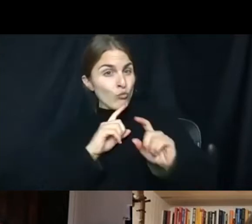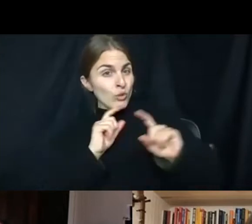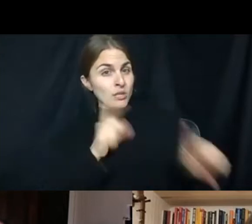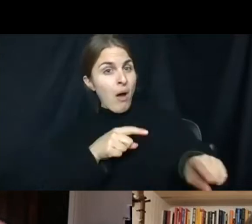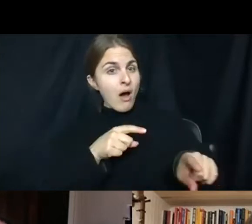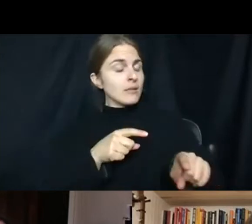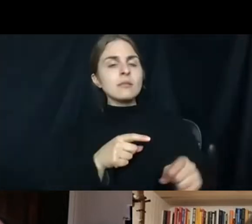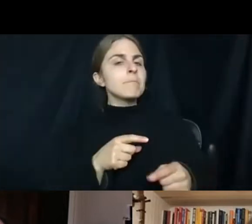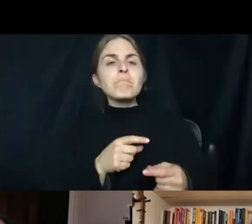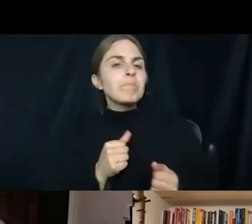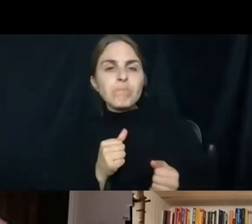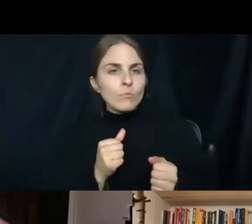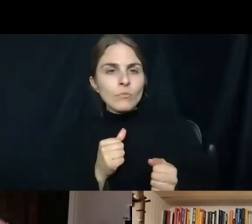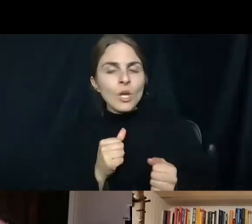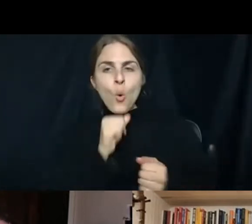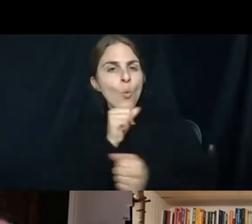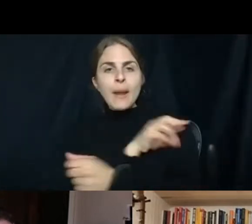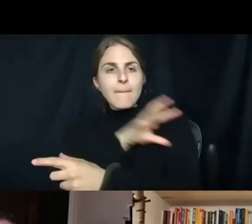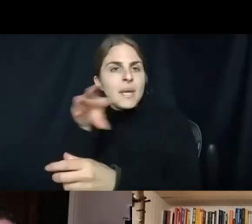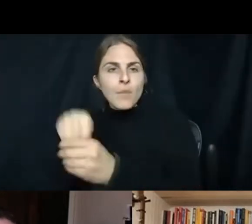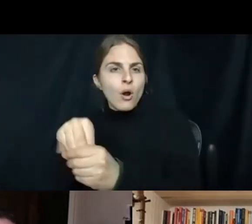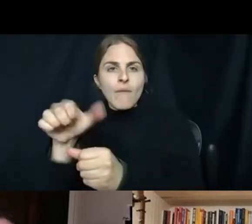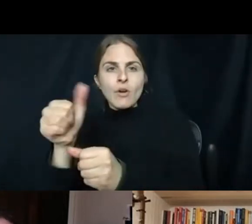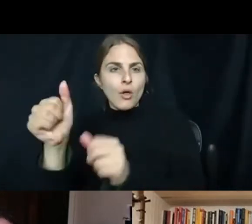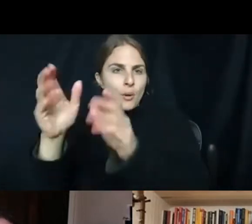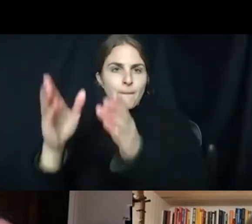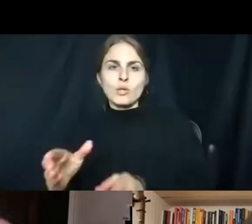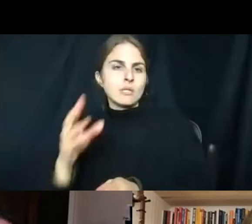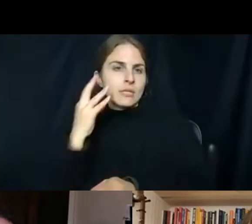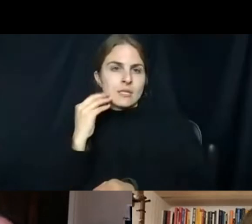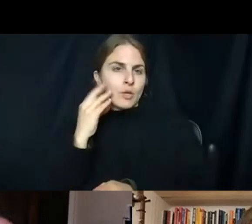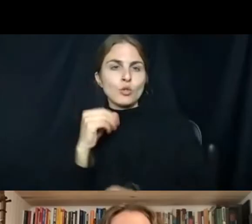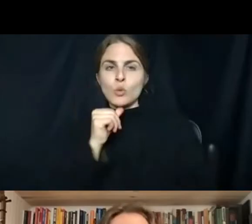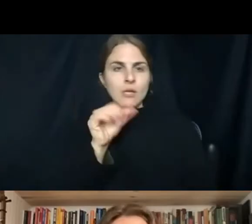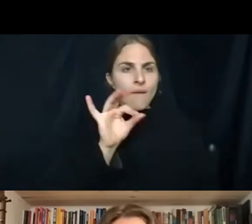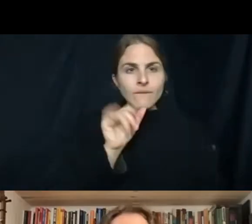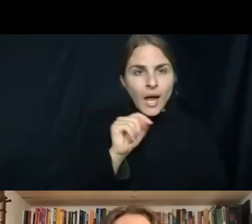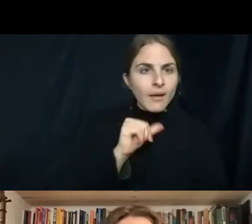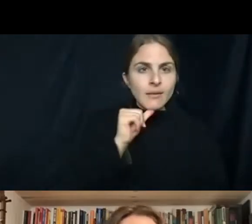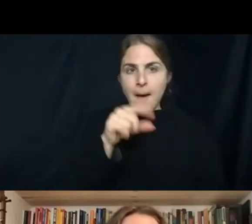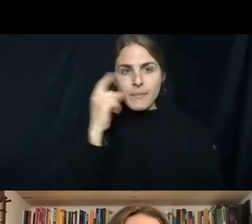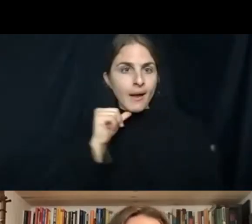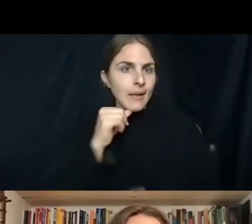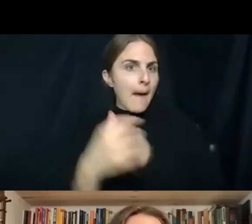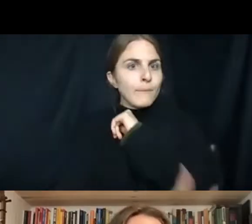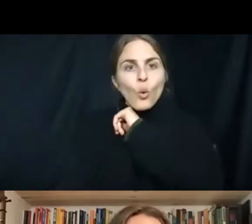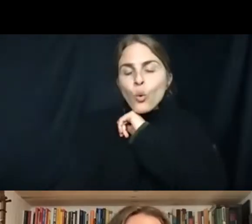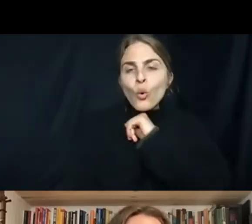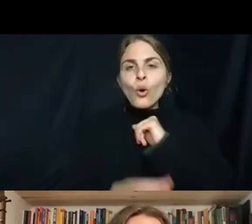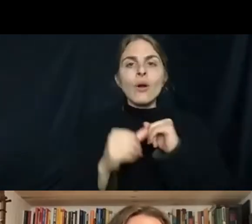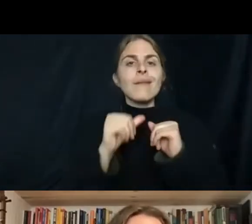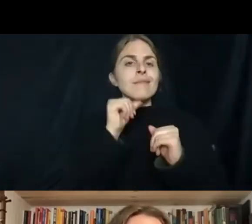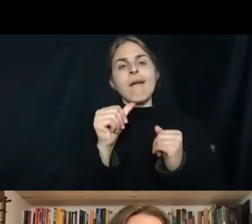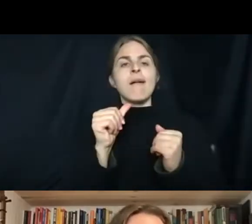be part of somebody's experience who is not fat and not Black and not poor and also not experiencing